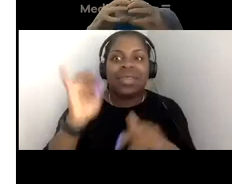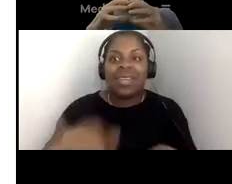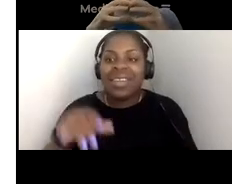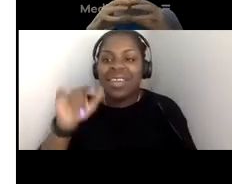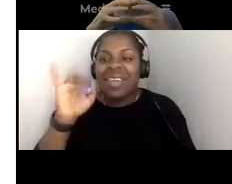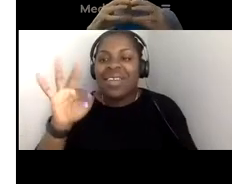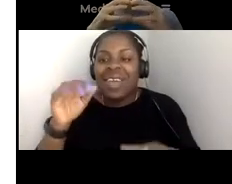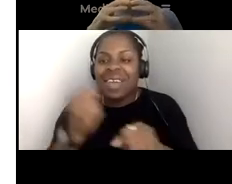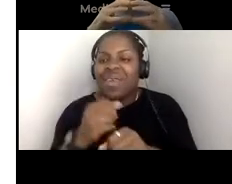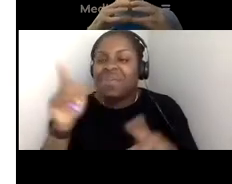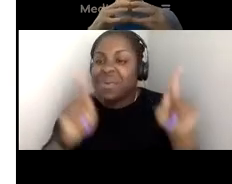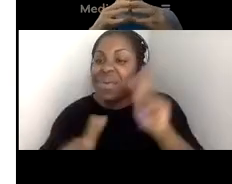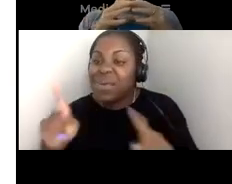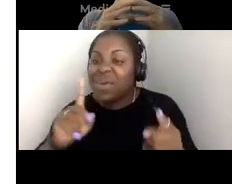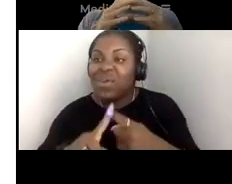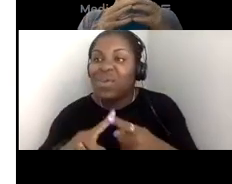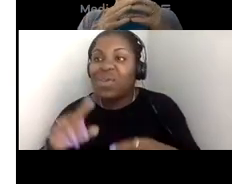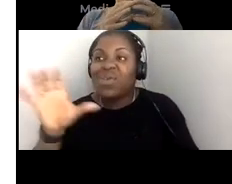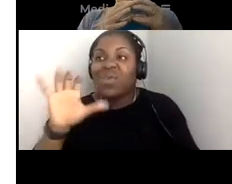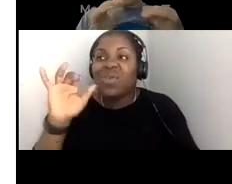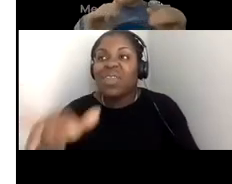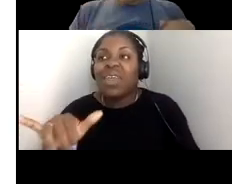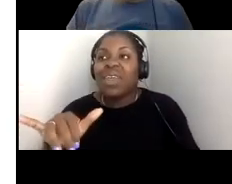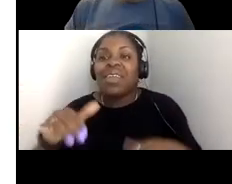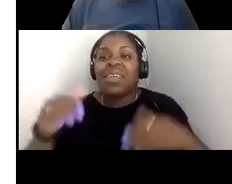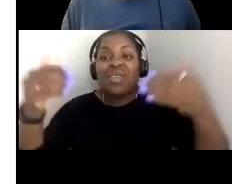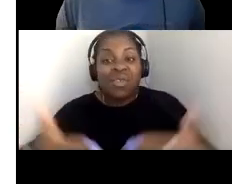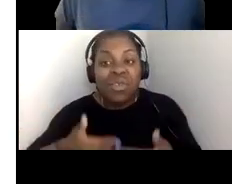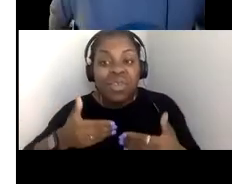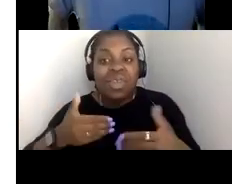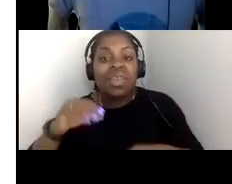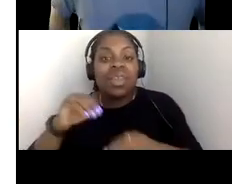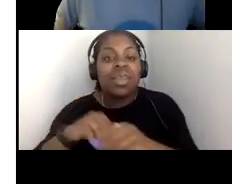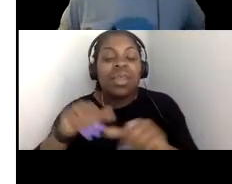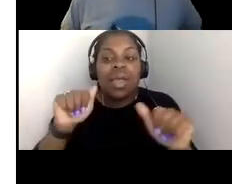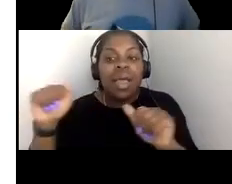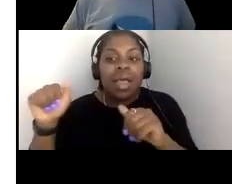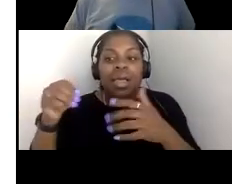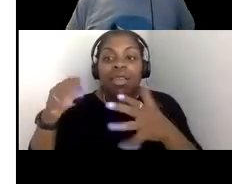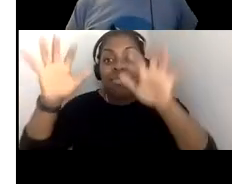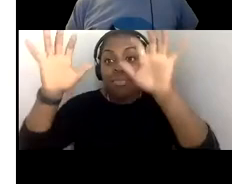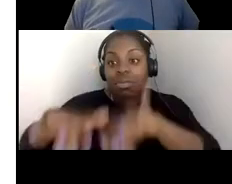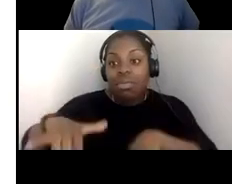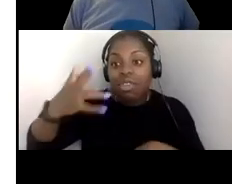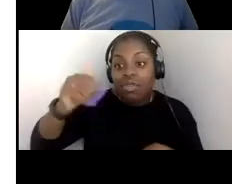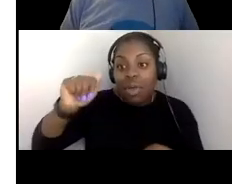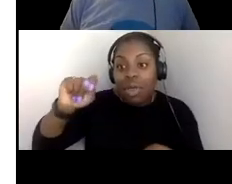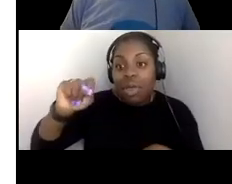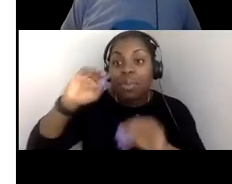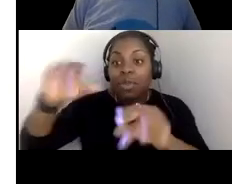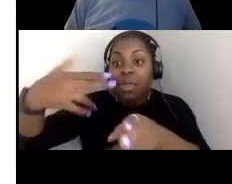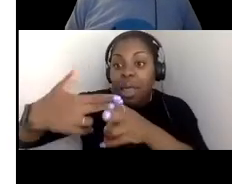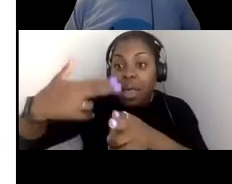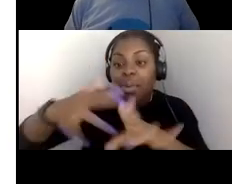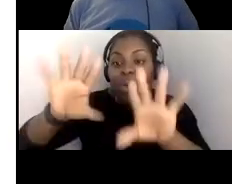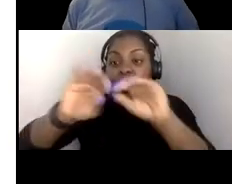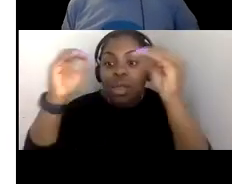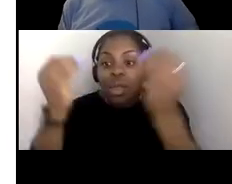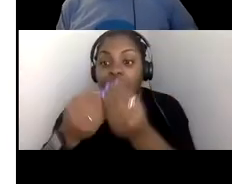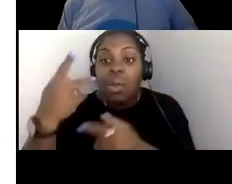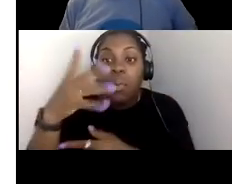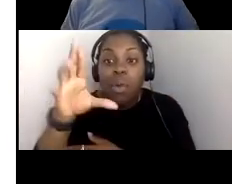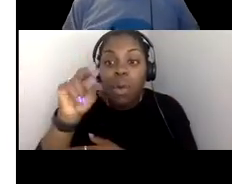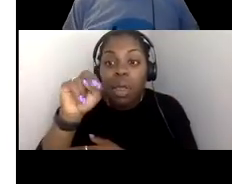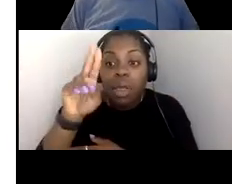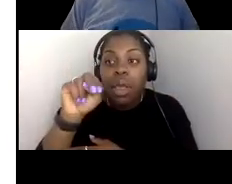ask people to do their to introduce in the chat. Put their name, organization, pronouns